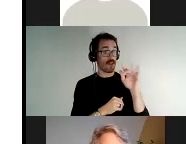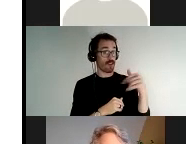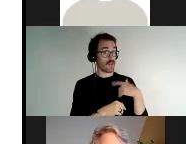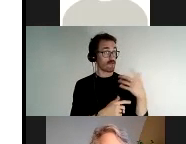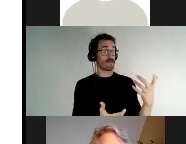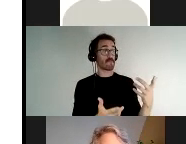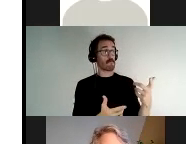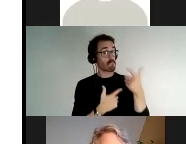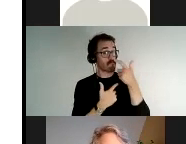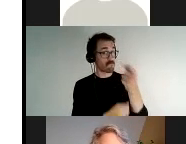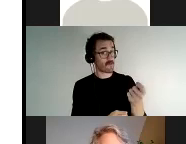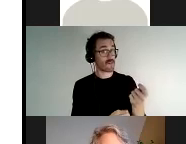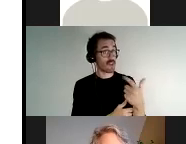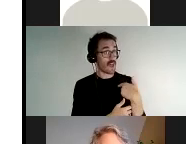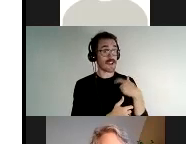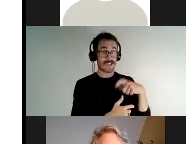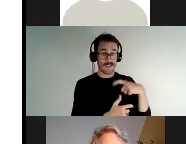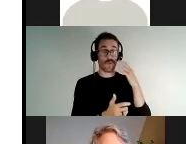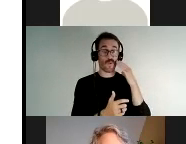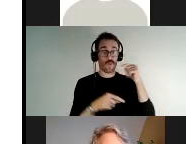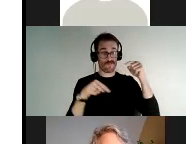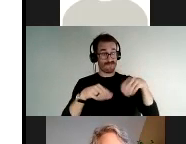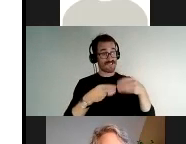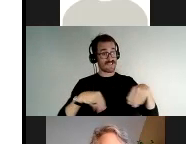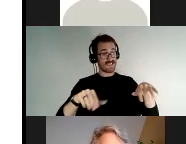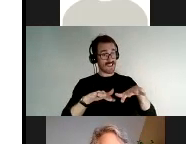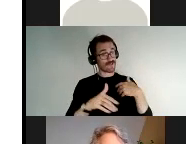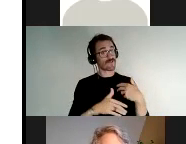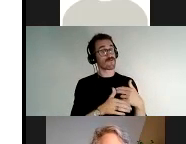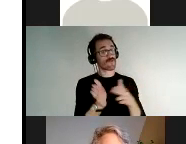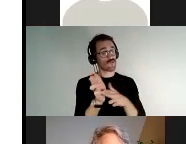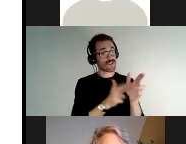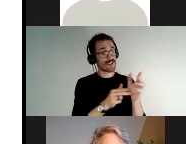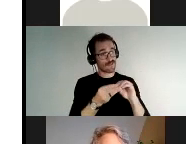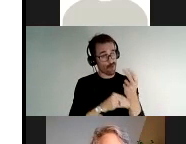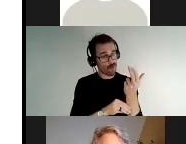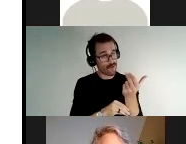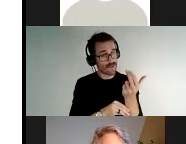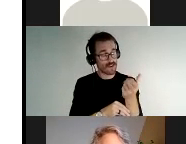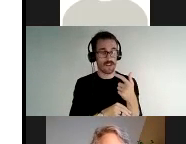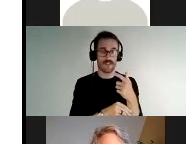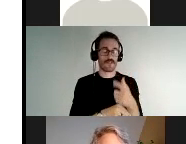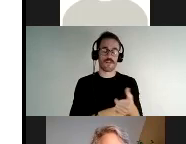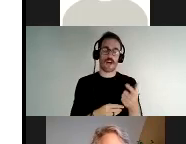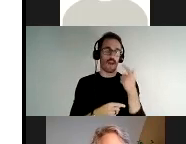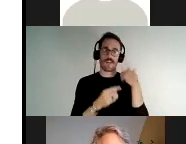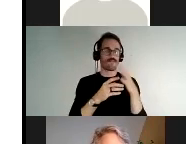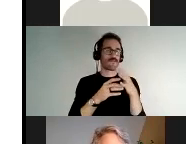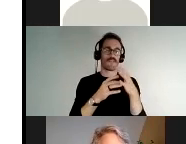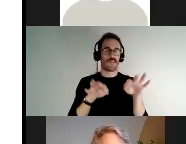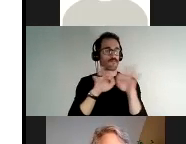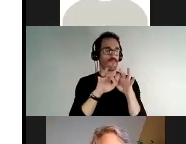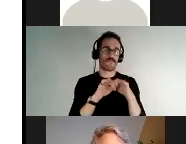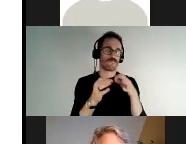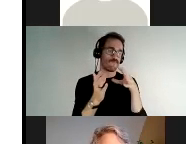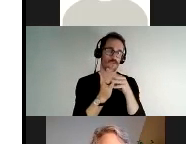and find out that we were on Treaty 13. So it's actually a great learning experience if you're non-Indigenous or not